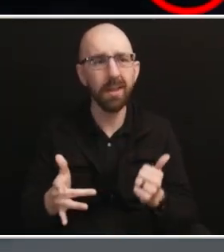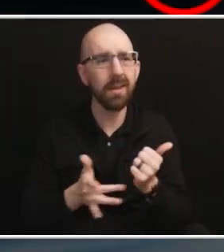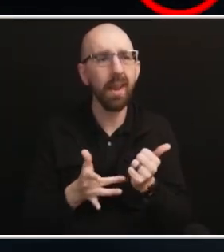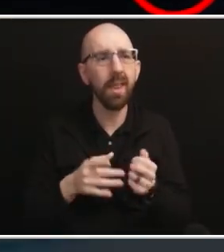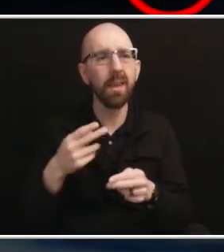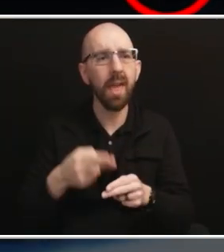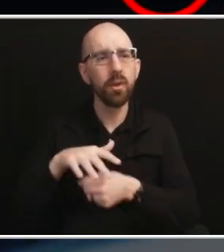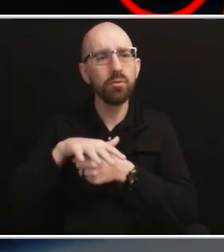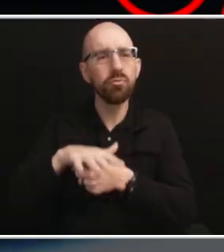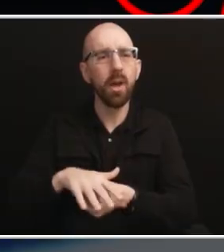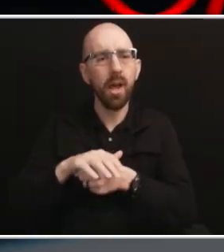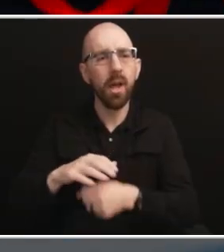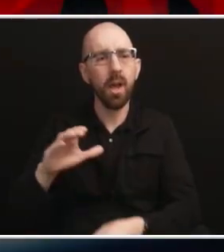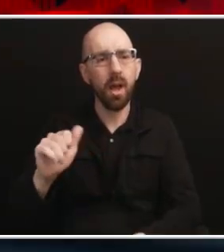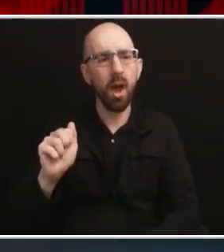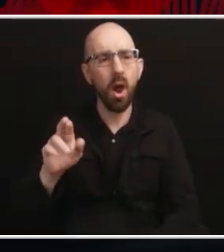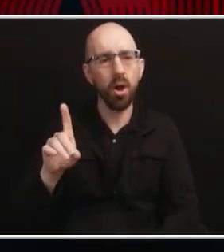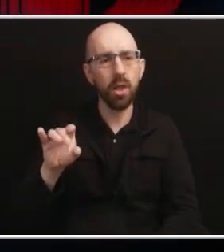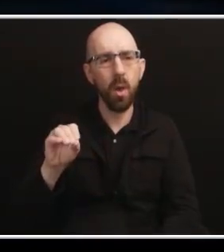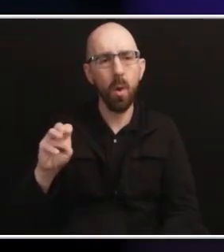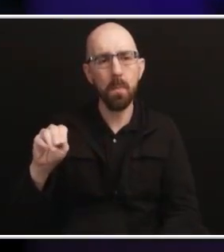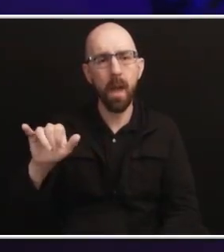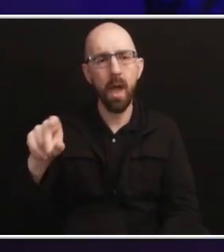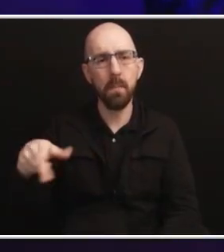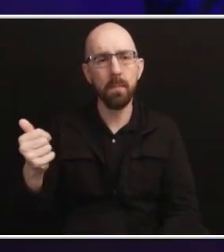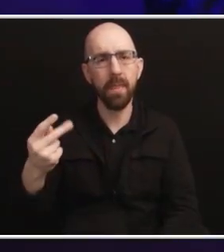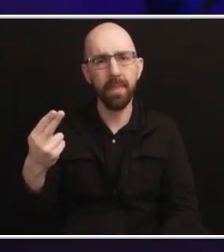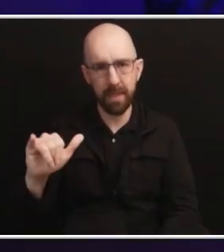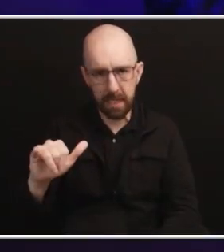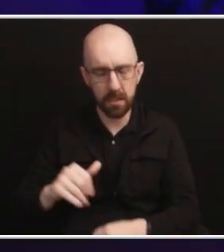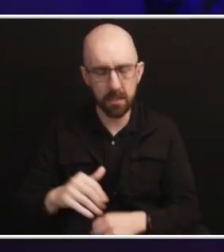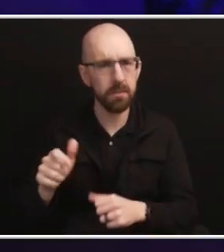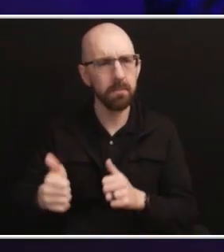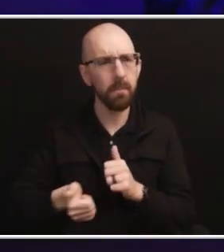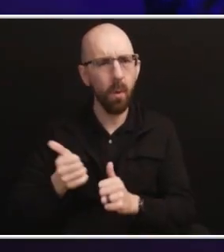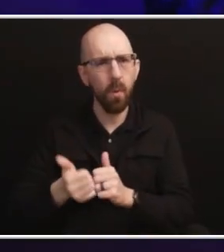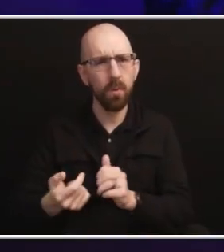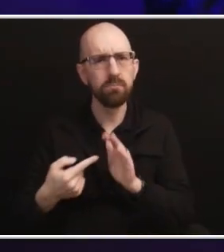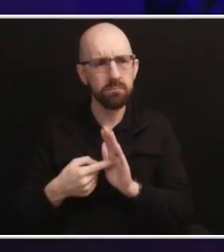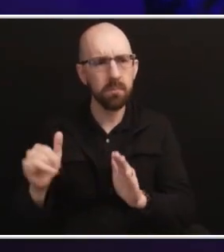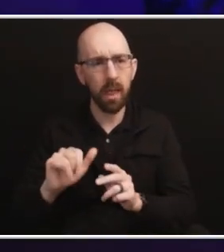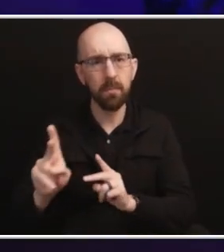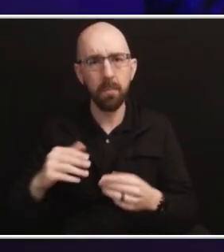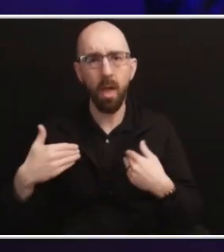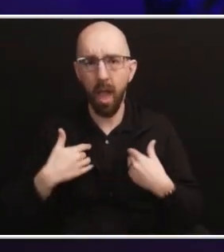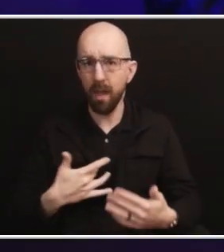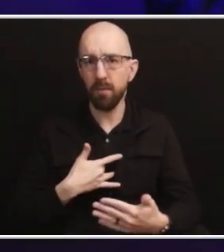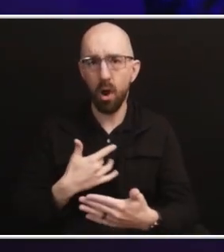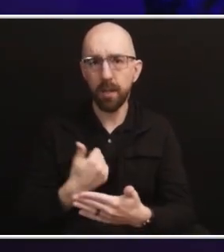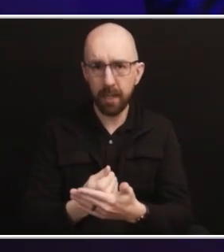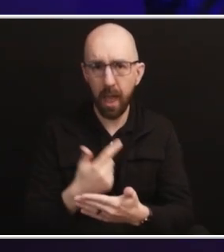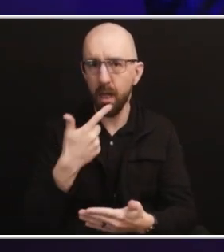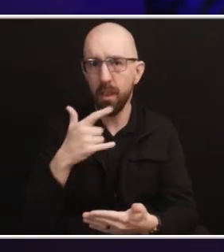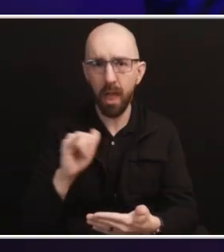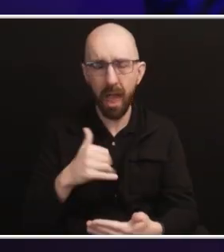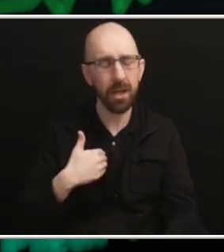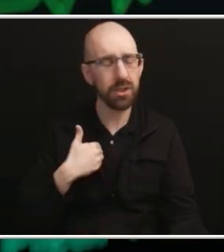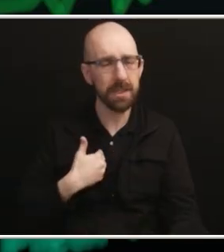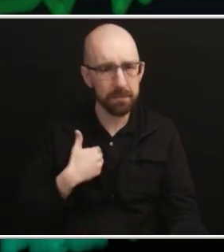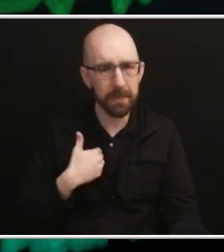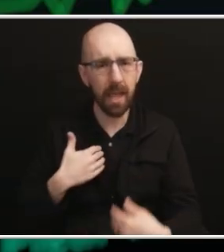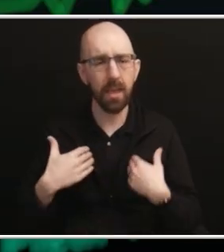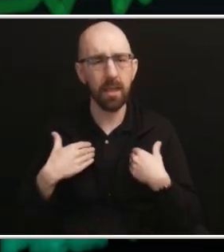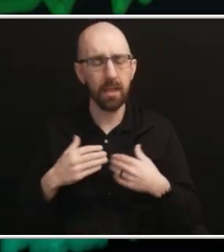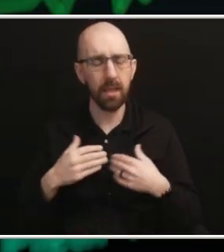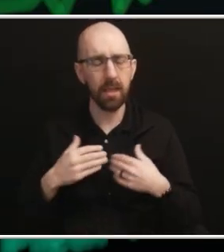stress cardiomyopathy. Most of these patients present like people who are actually having heart attacks, so chest pain, shortness of breath. A lot of the